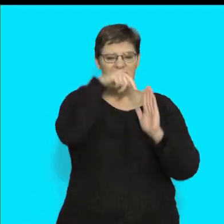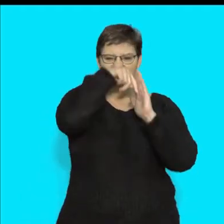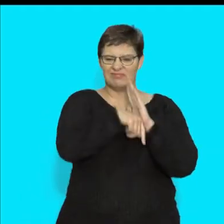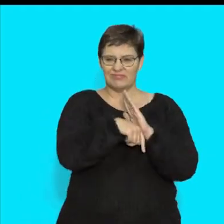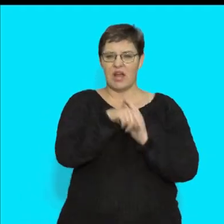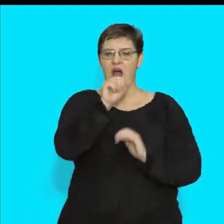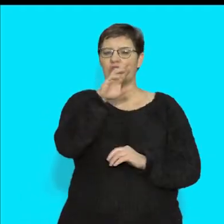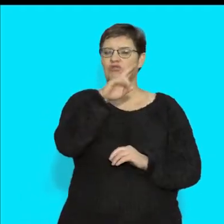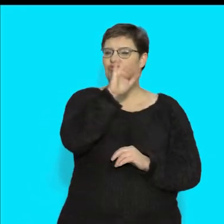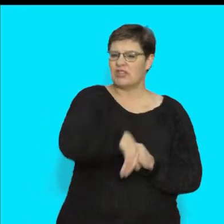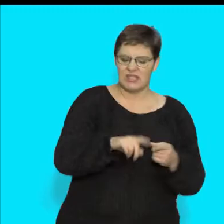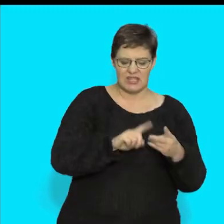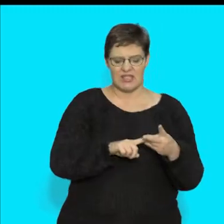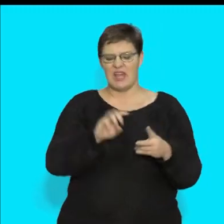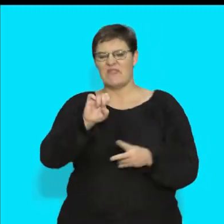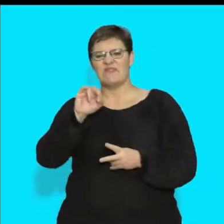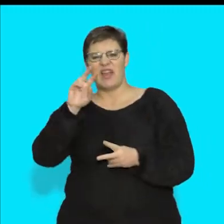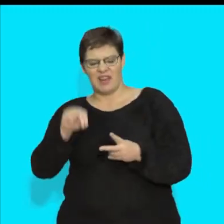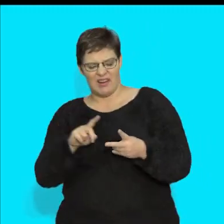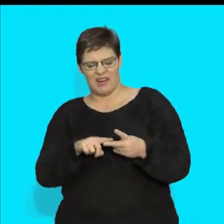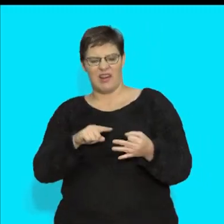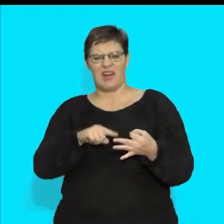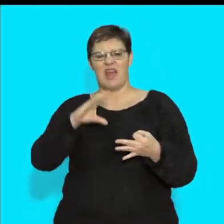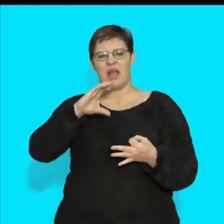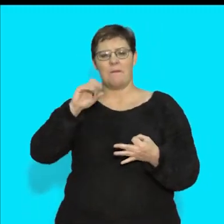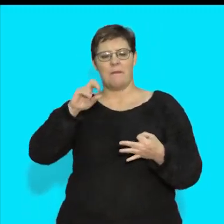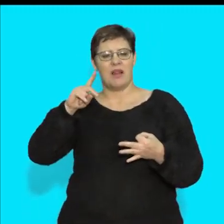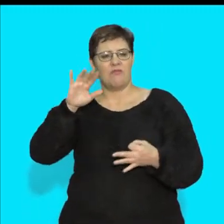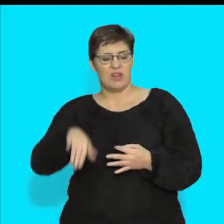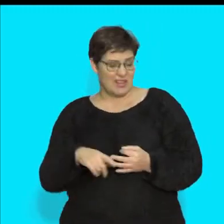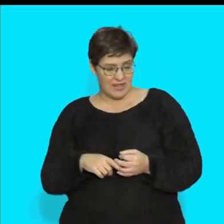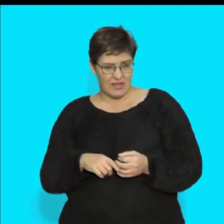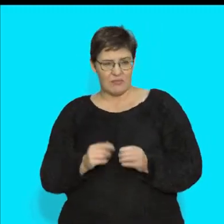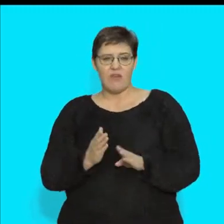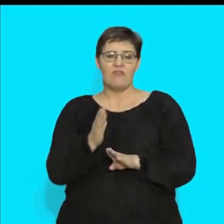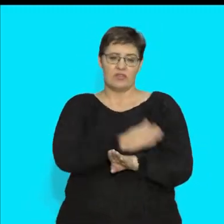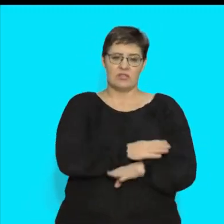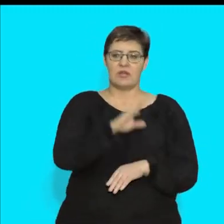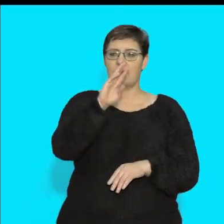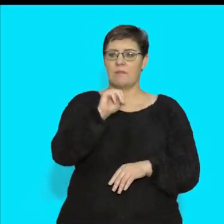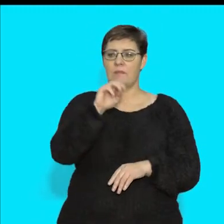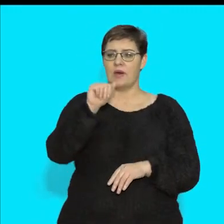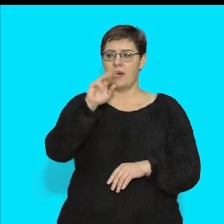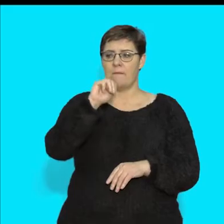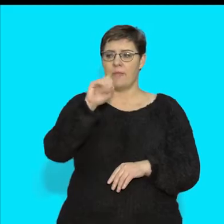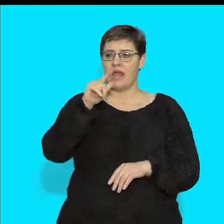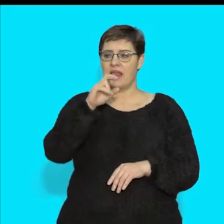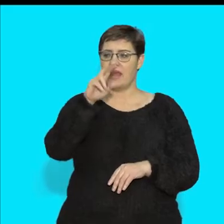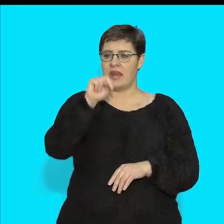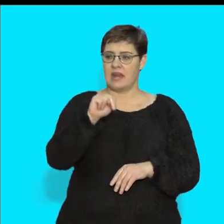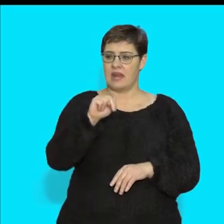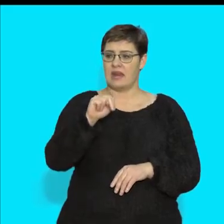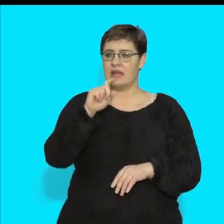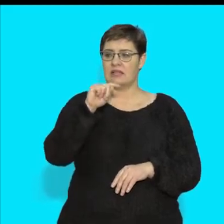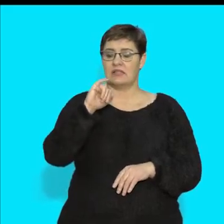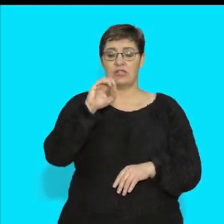artery and a vein and a capillary. We're going to hit back on mammalian tissue. Mammalian tissue is going to come back here and bite